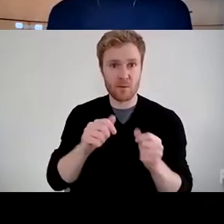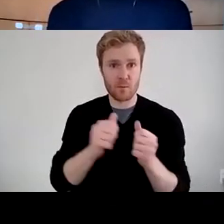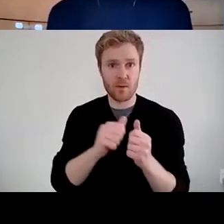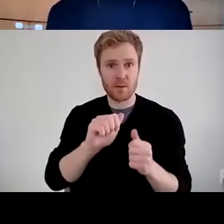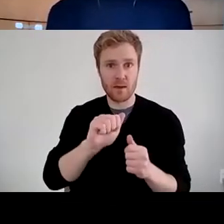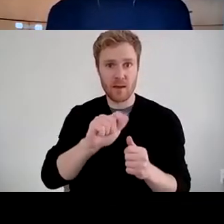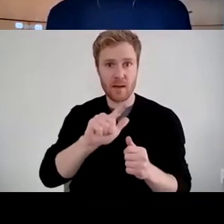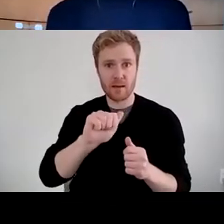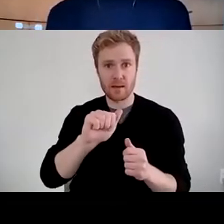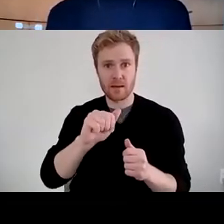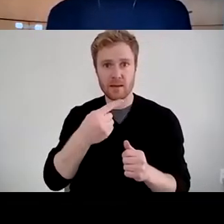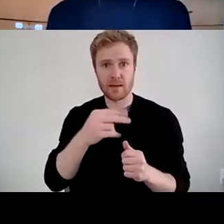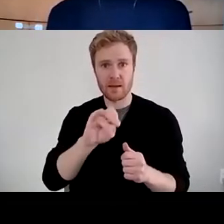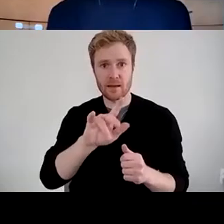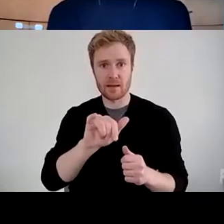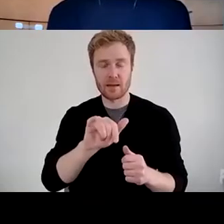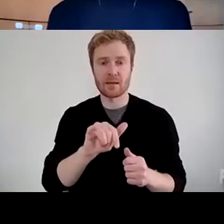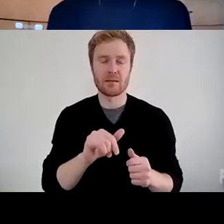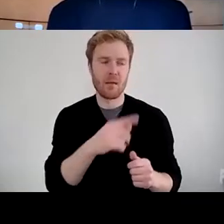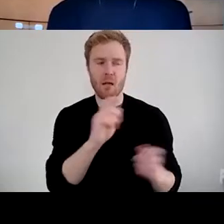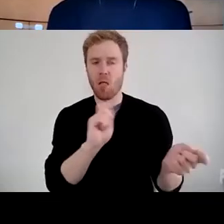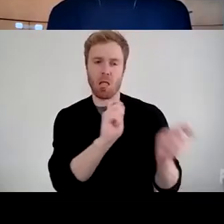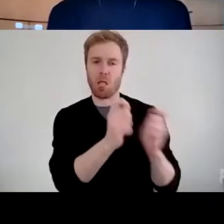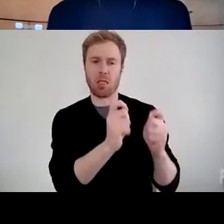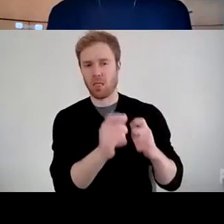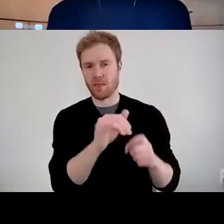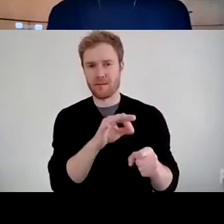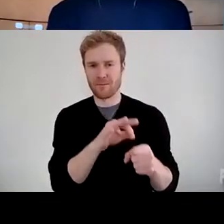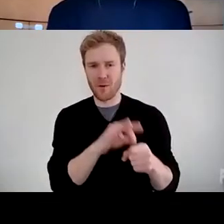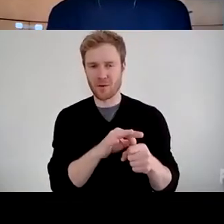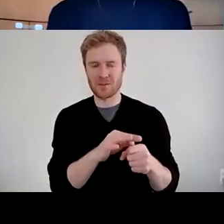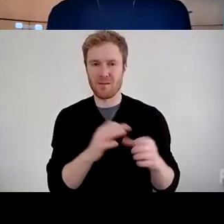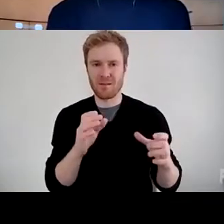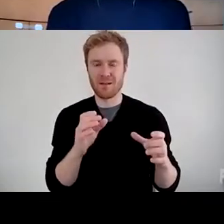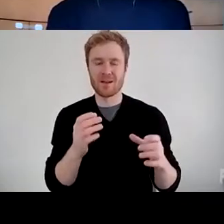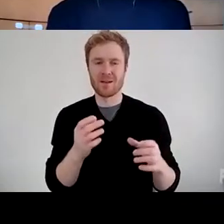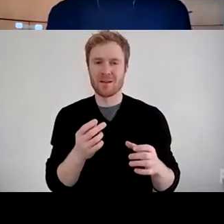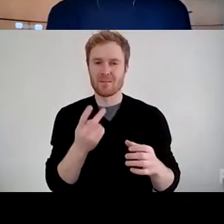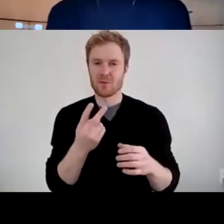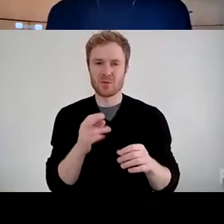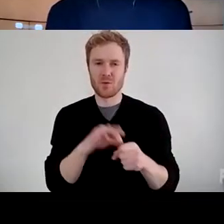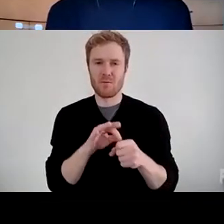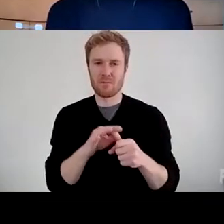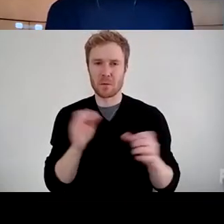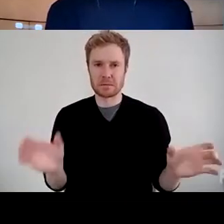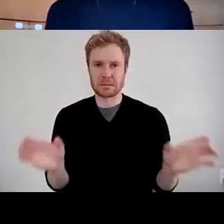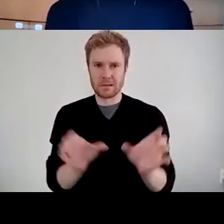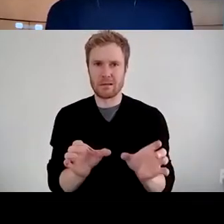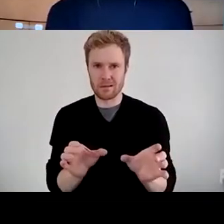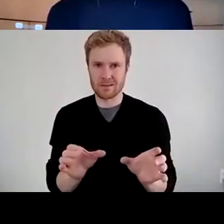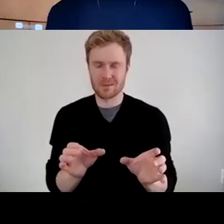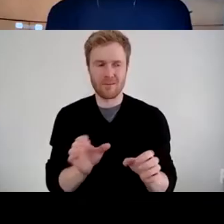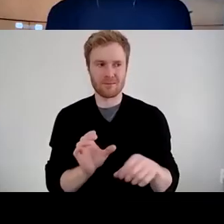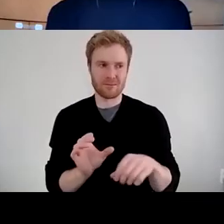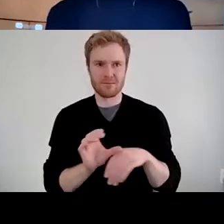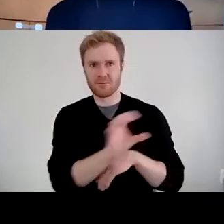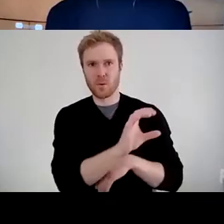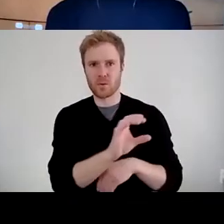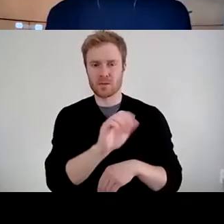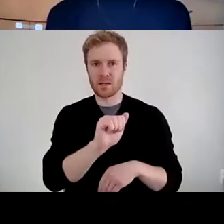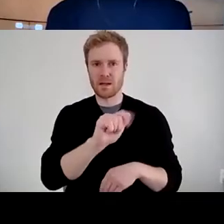this may not be exact, but I think that both they would have to vote to ask us, and then we would have to vote